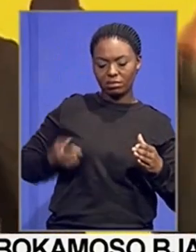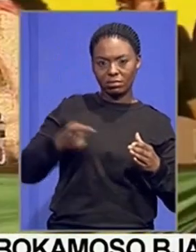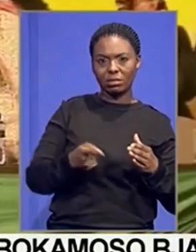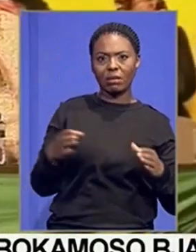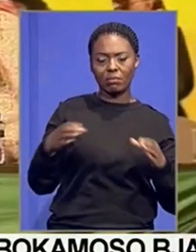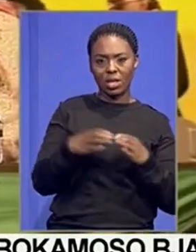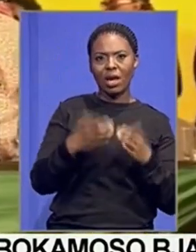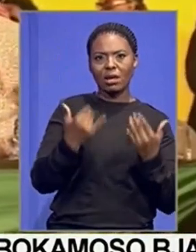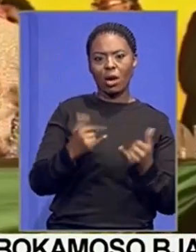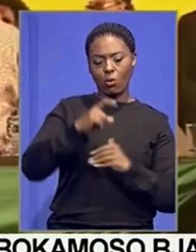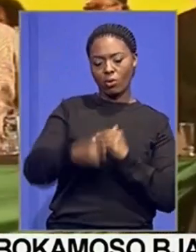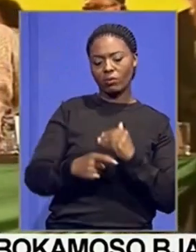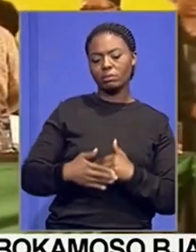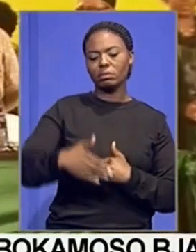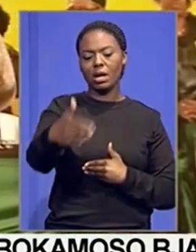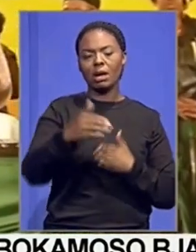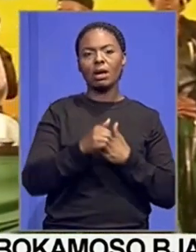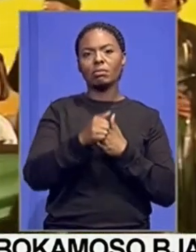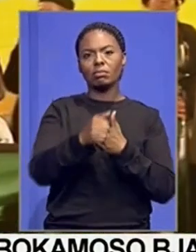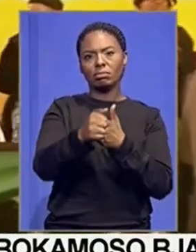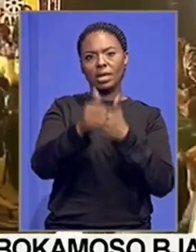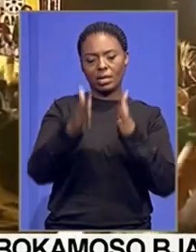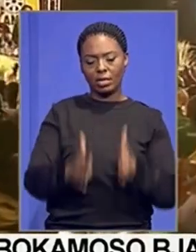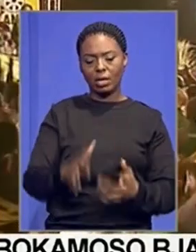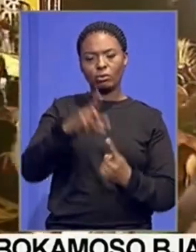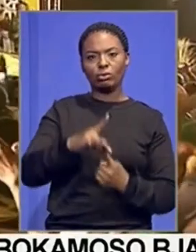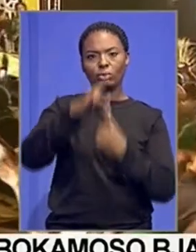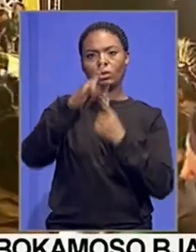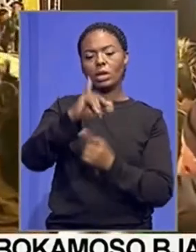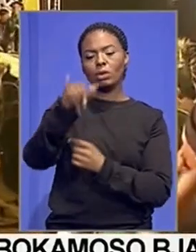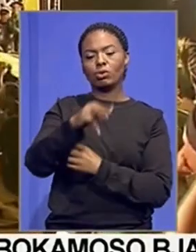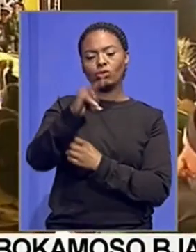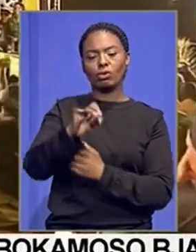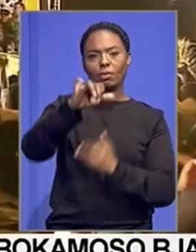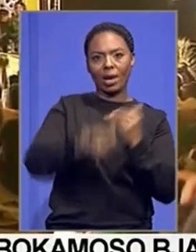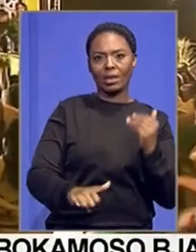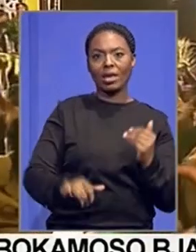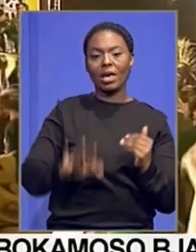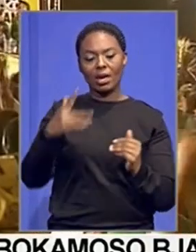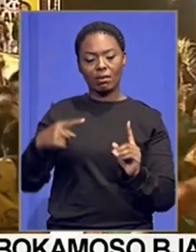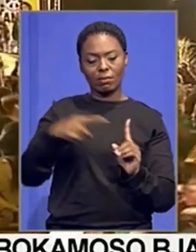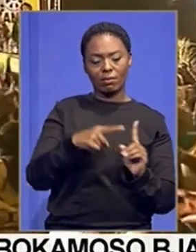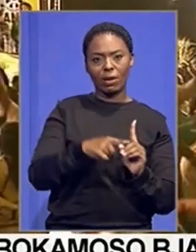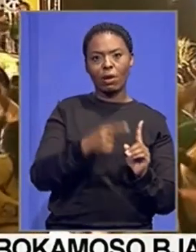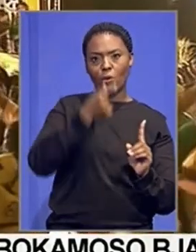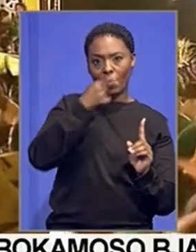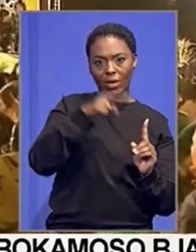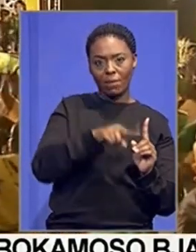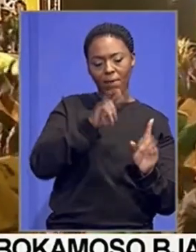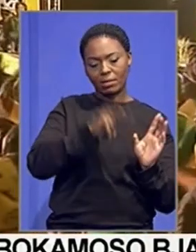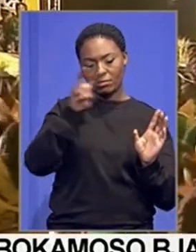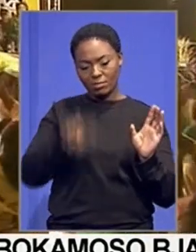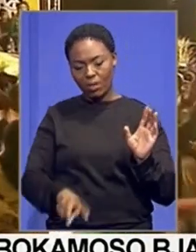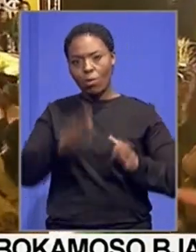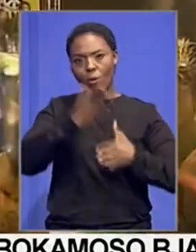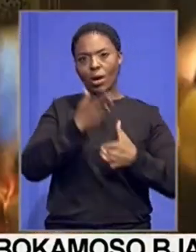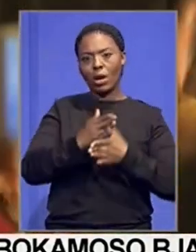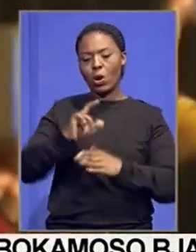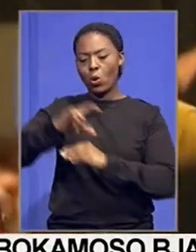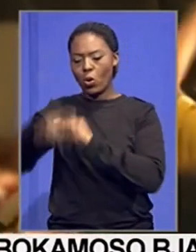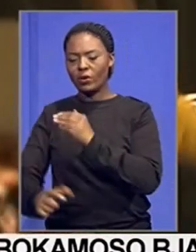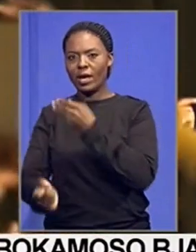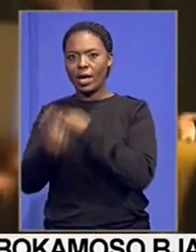ya yona ya go kgetha boetapele mo kgweding ya June le nyaga. Gomme ge Dlamini a ka gapeletšwa go tlogela mošomo, conference e tla swarwa